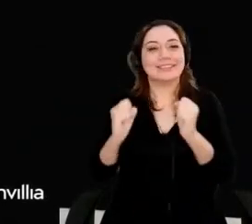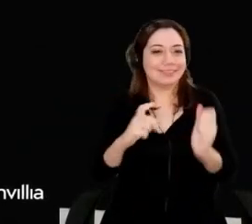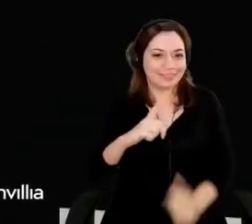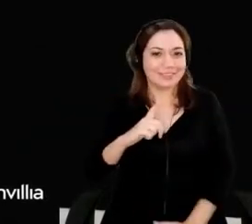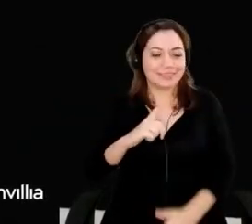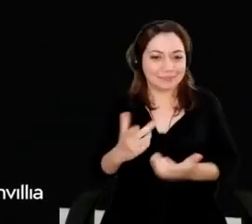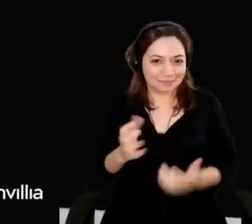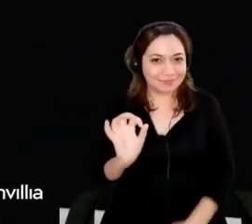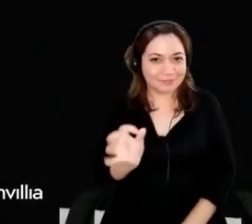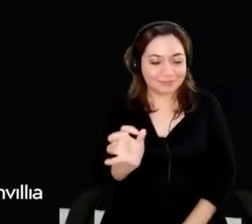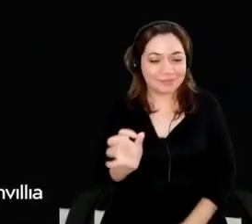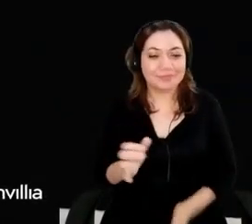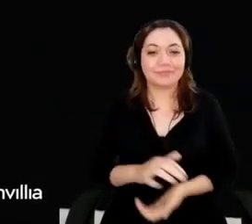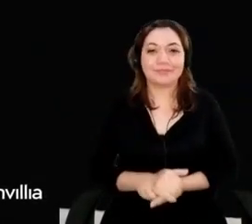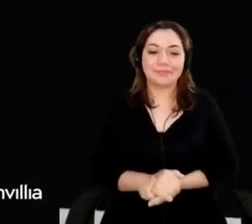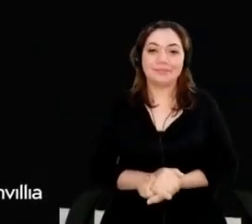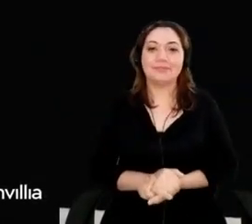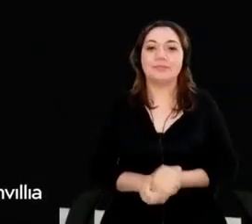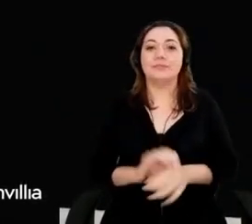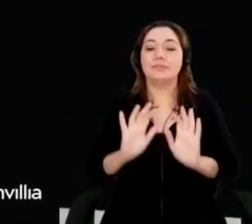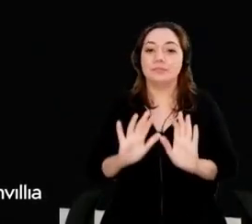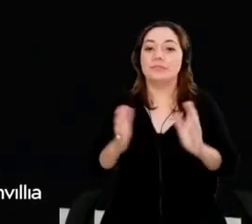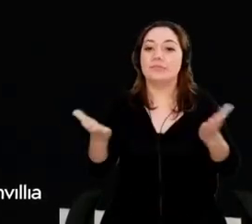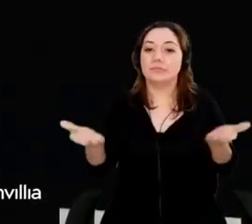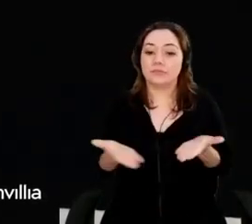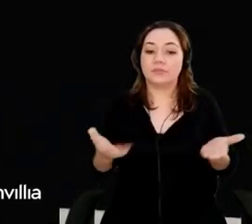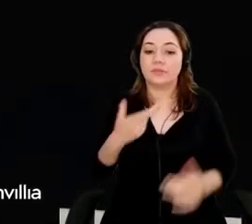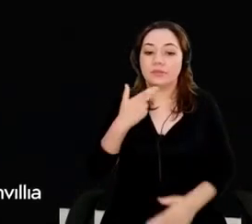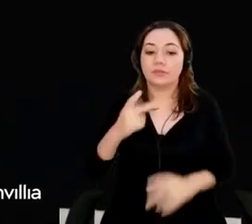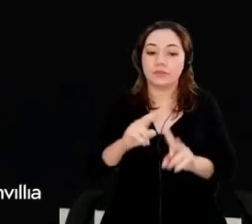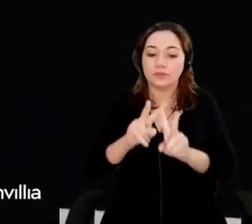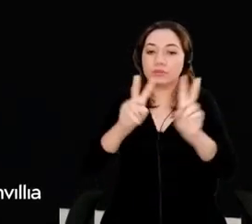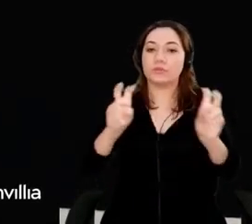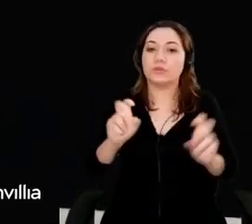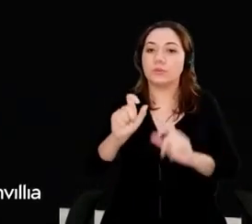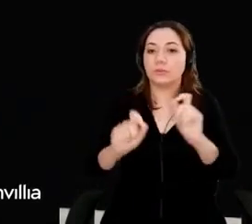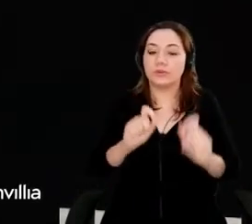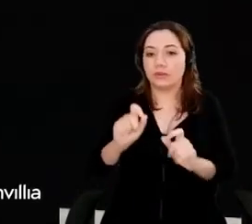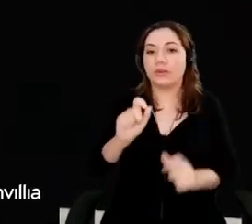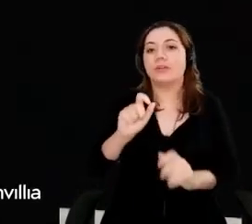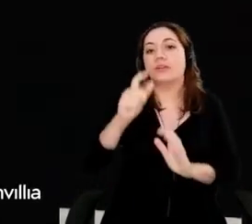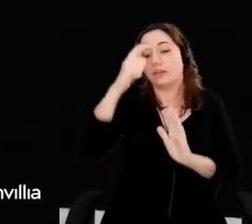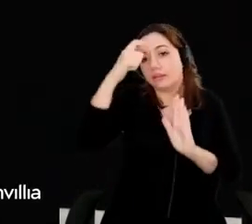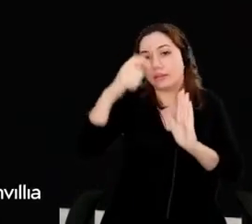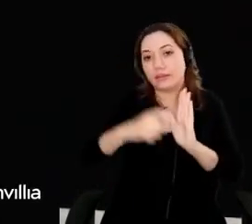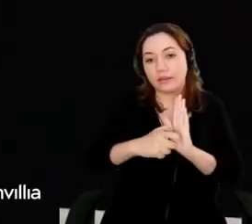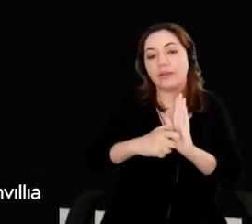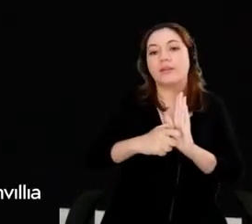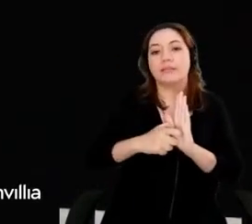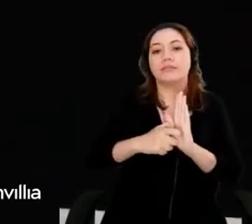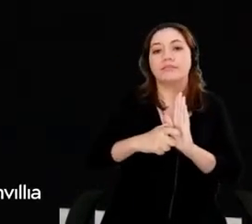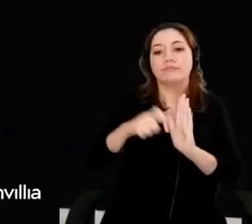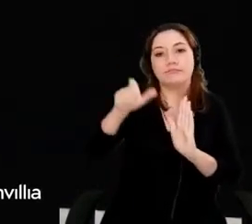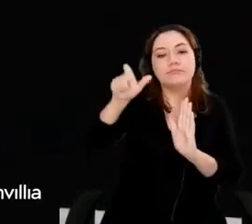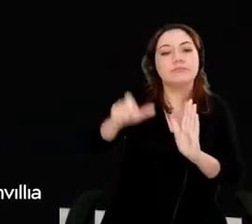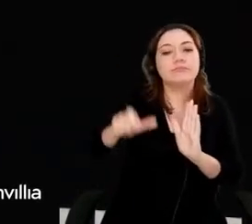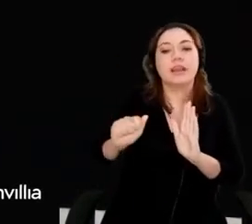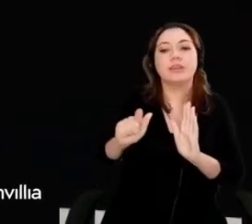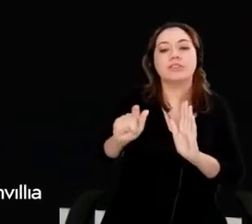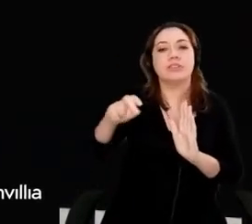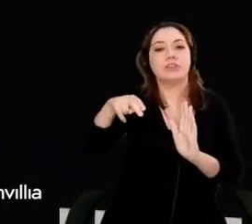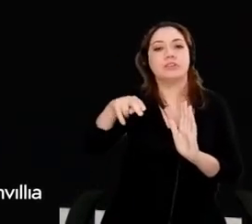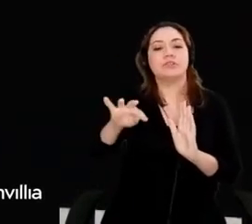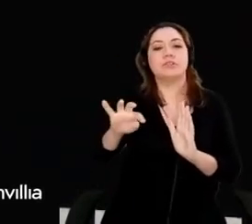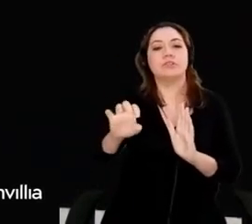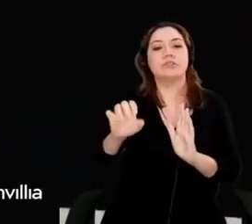Now, we are talking about AI agents. AI agents, what is the difference with AI